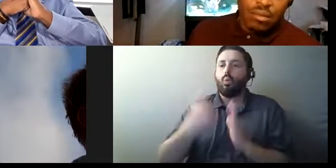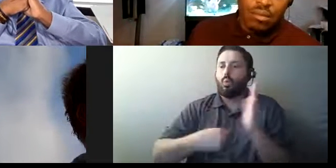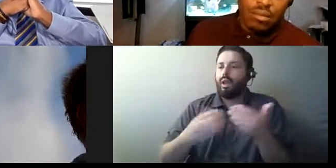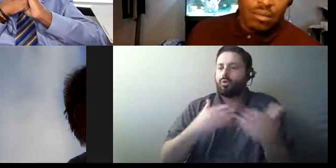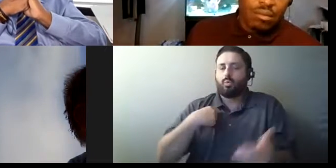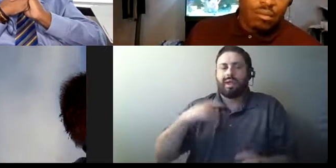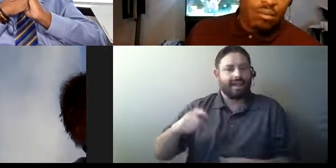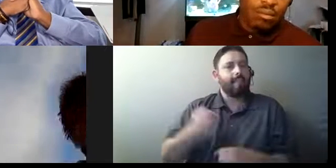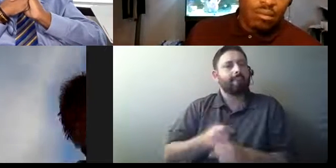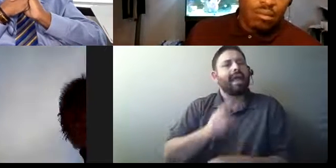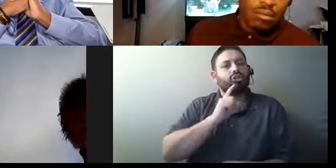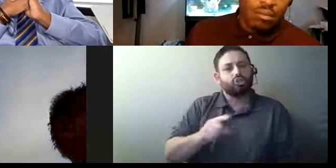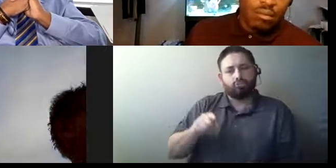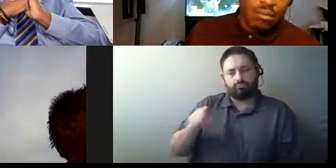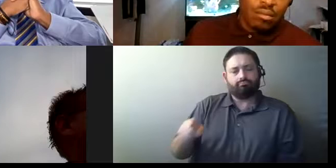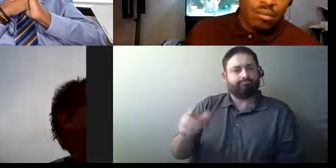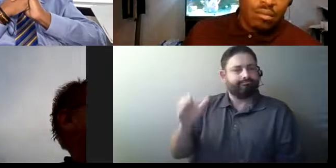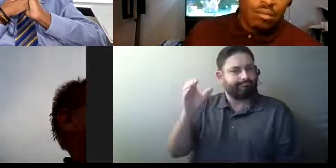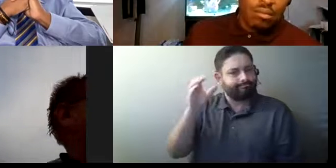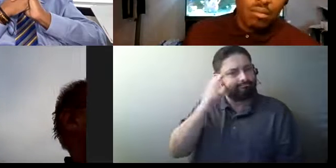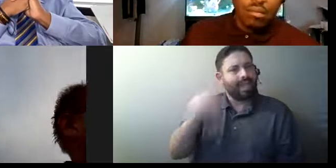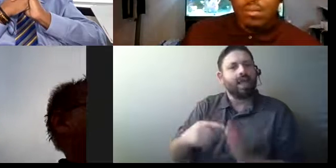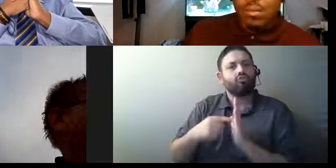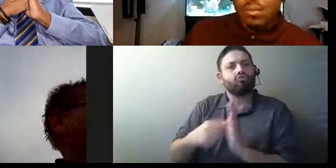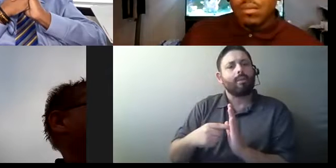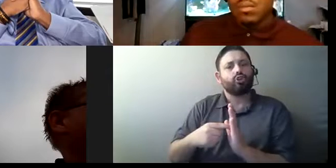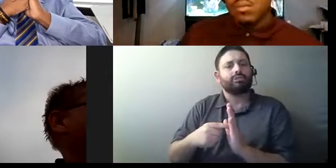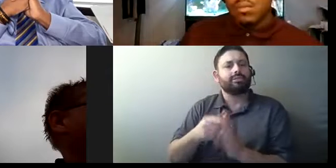properly. Thank you.